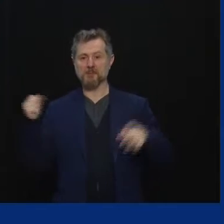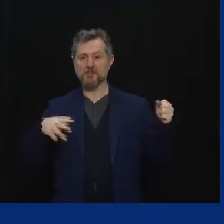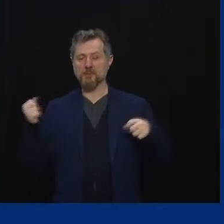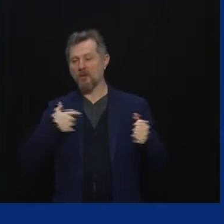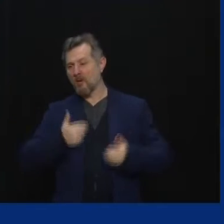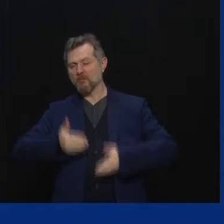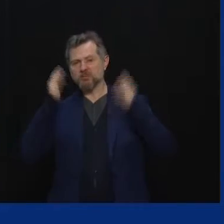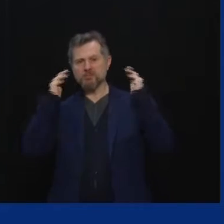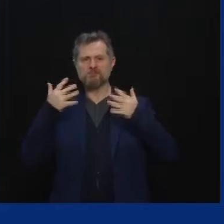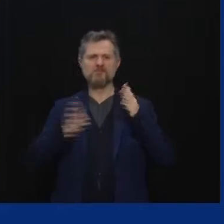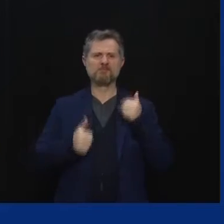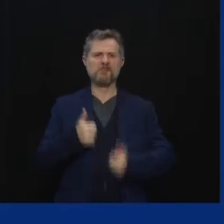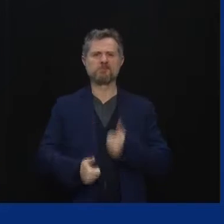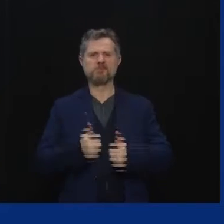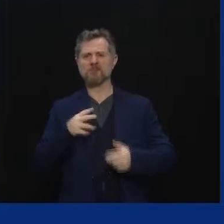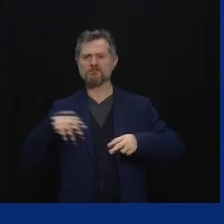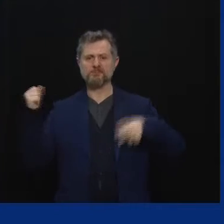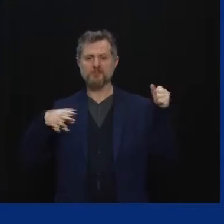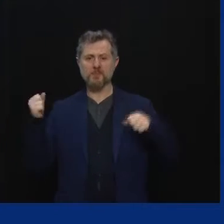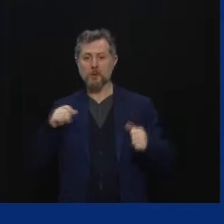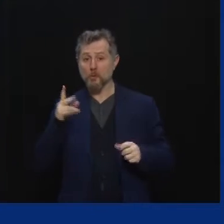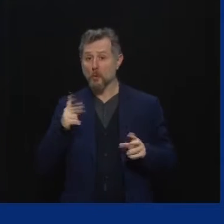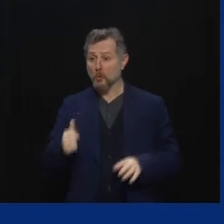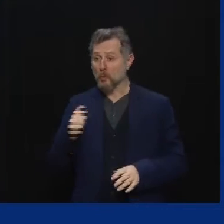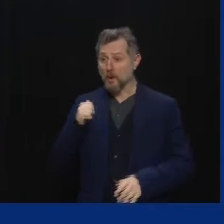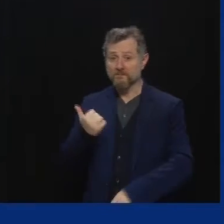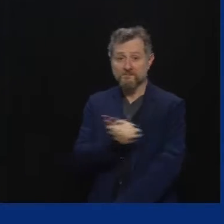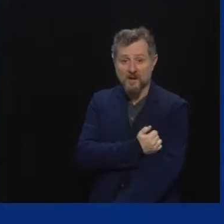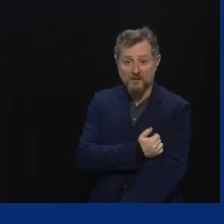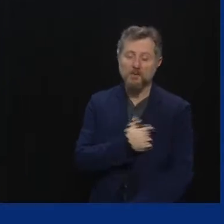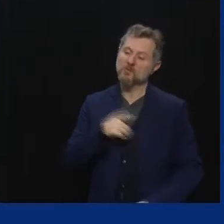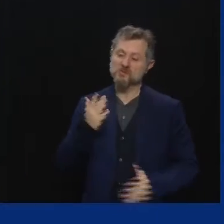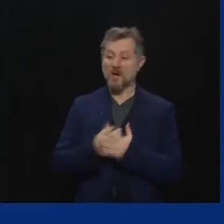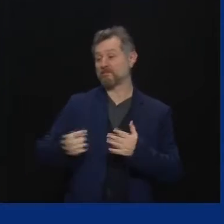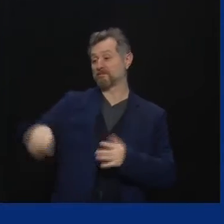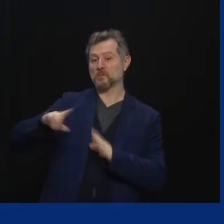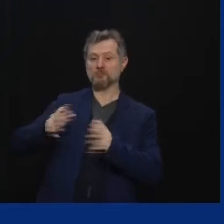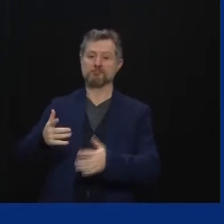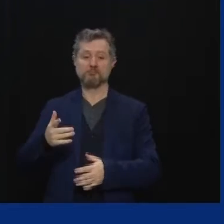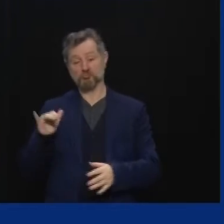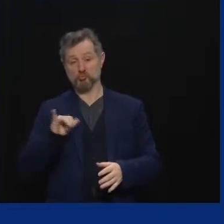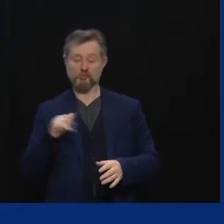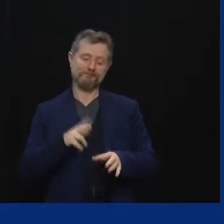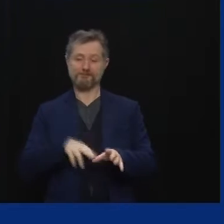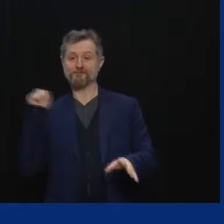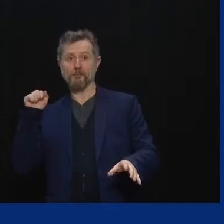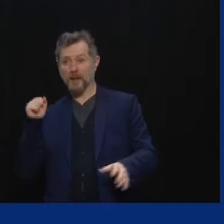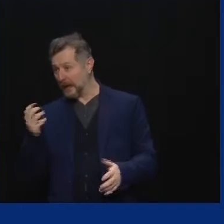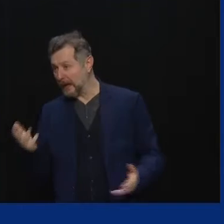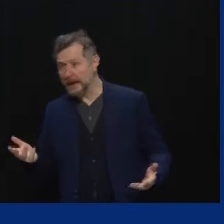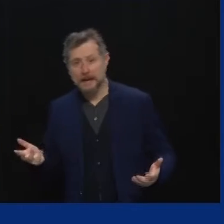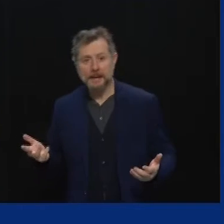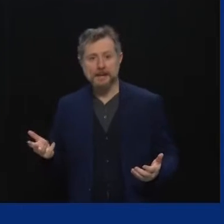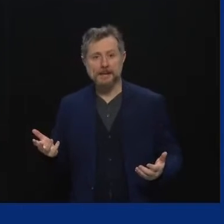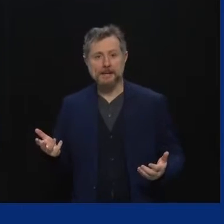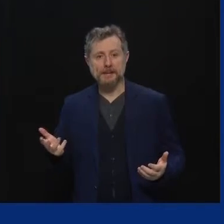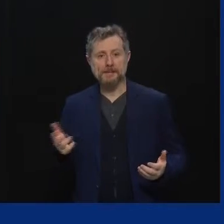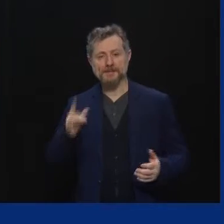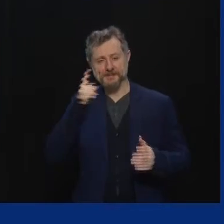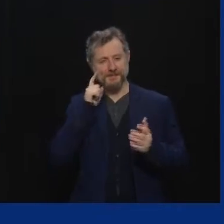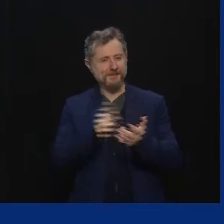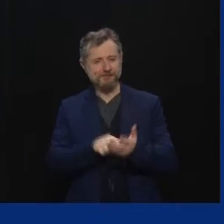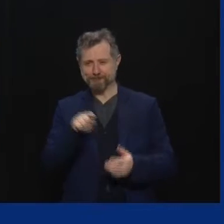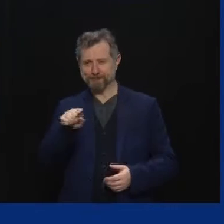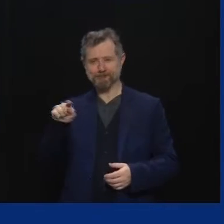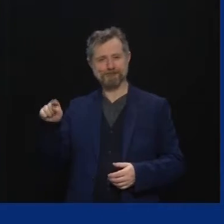And those who refuse to be vaccinated, that certain number, are also having an effect as well. So we recognize that what we have now is a situation where we have to